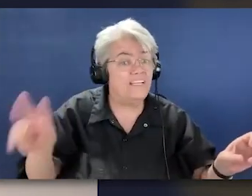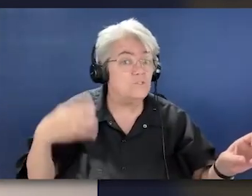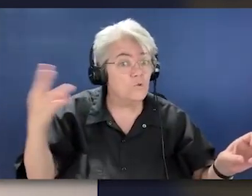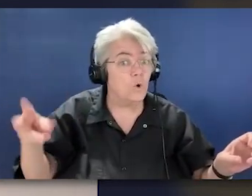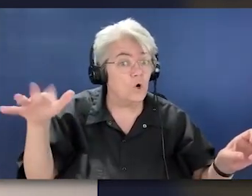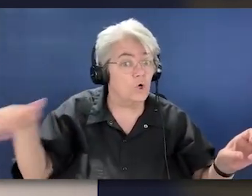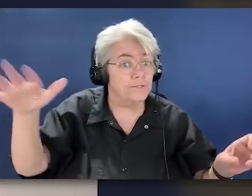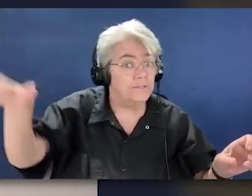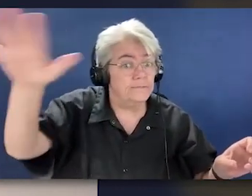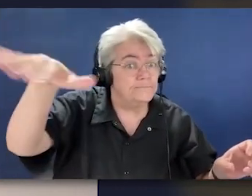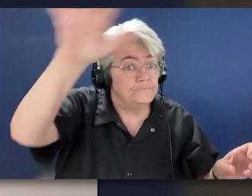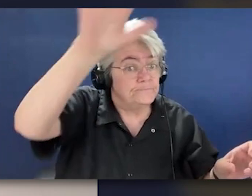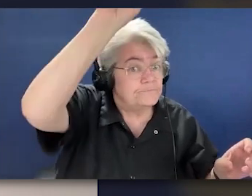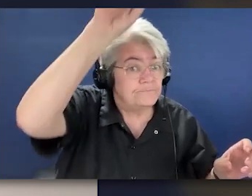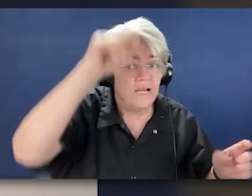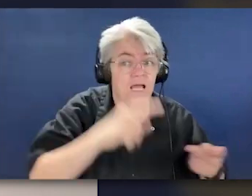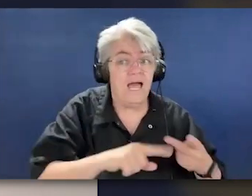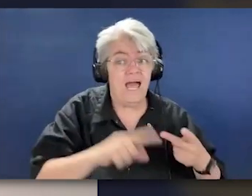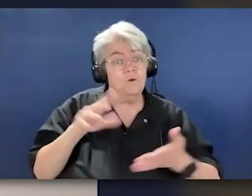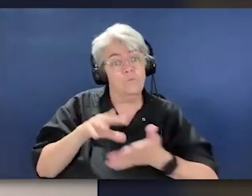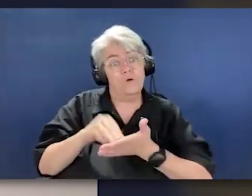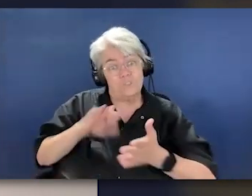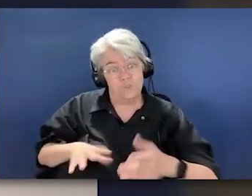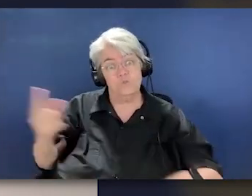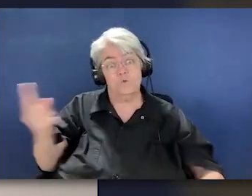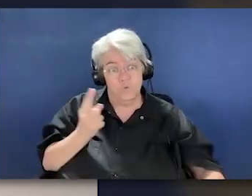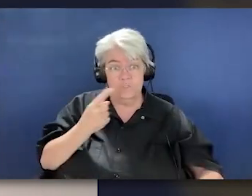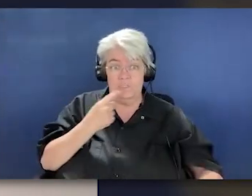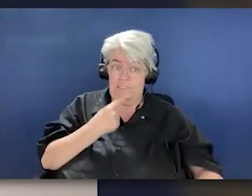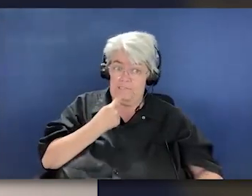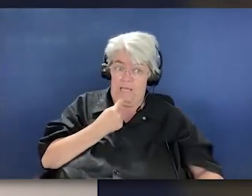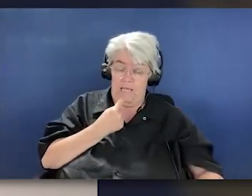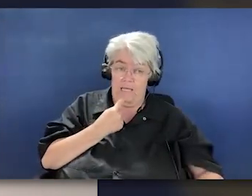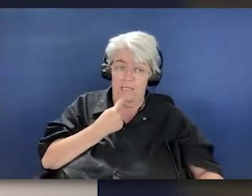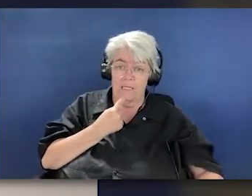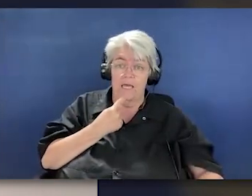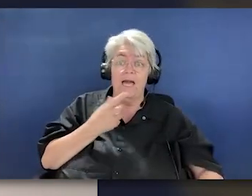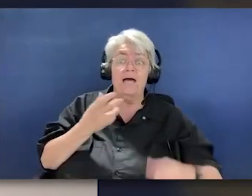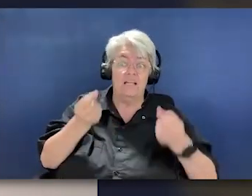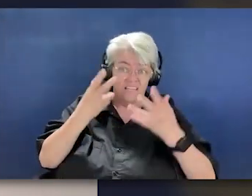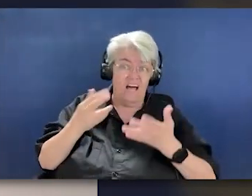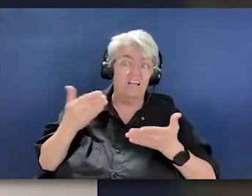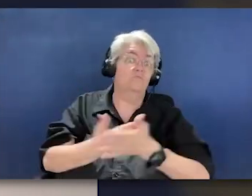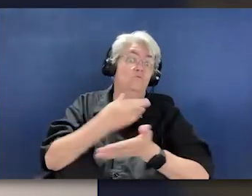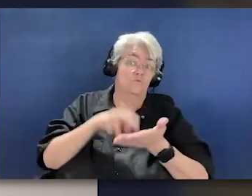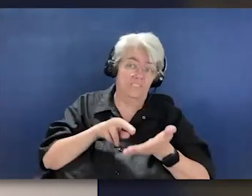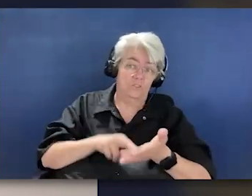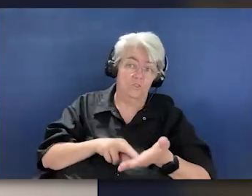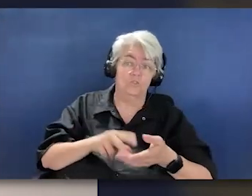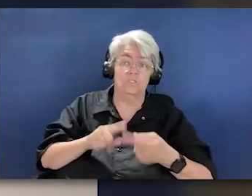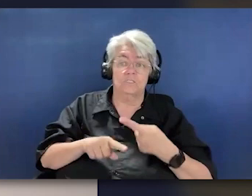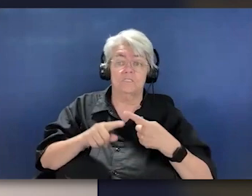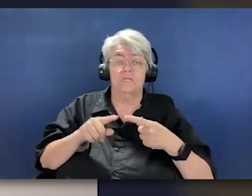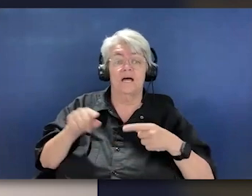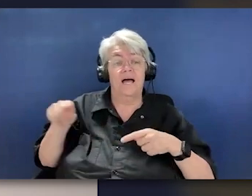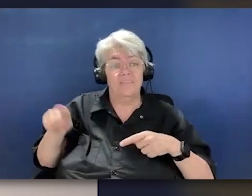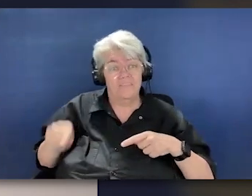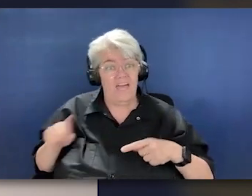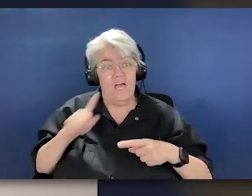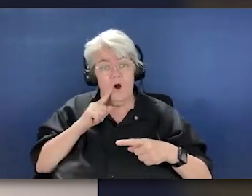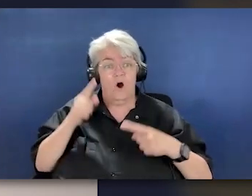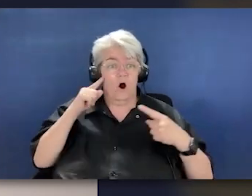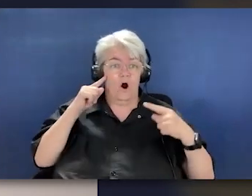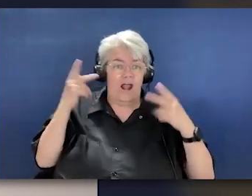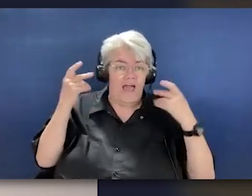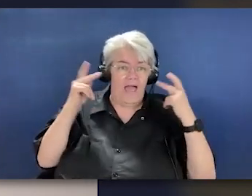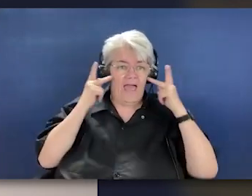And what students are telling us, and there's lots of, you know, emerging research on this, is that they are very anxious about